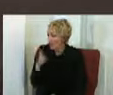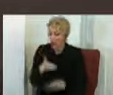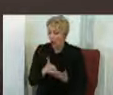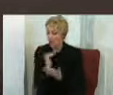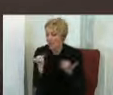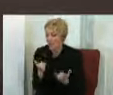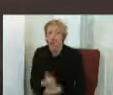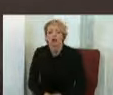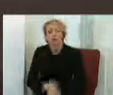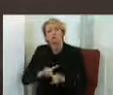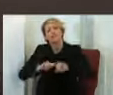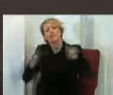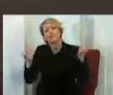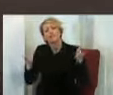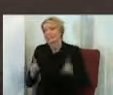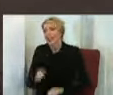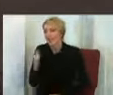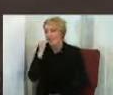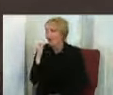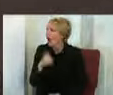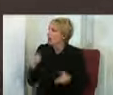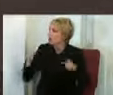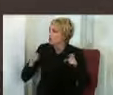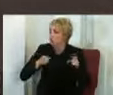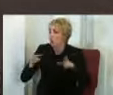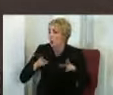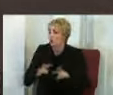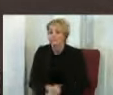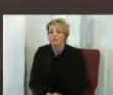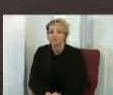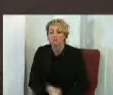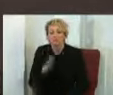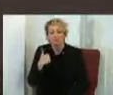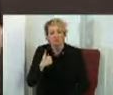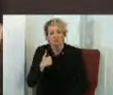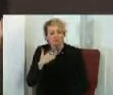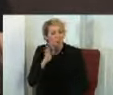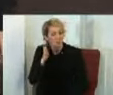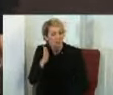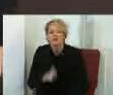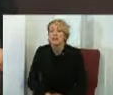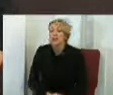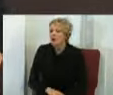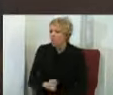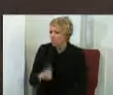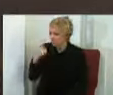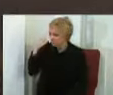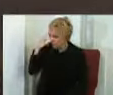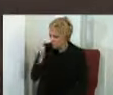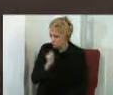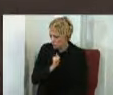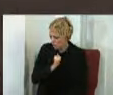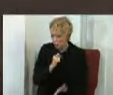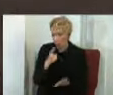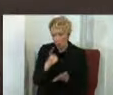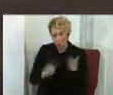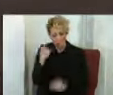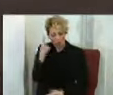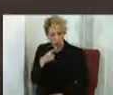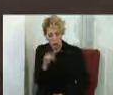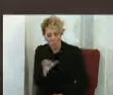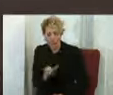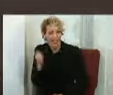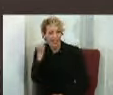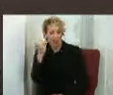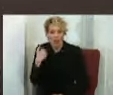Well, it would be very different if I ruled the world. Let's just go that far. But have you ever thought to yourself, you know, what would it be like if you